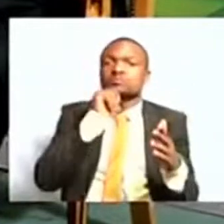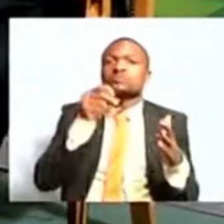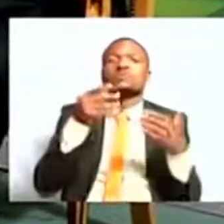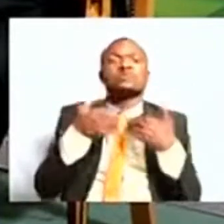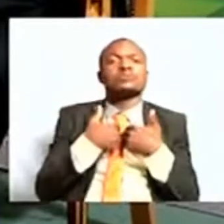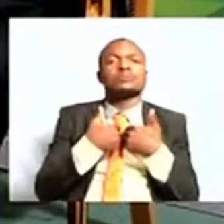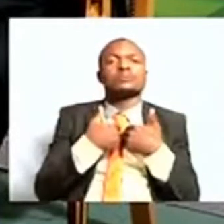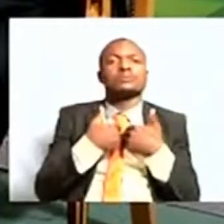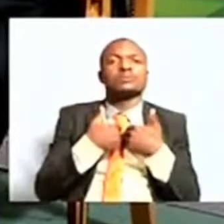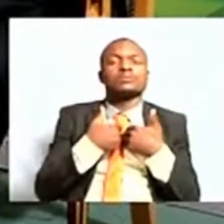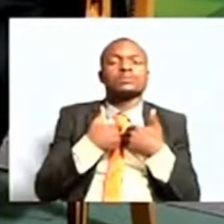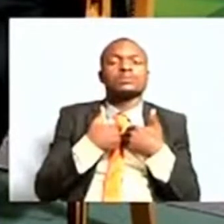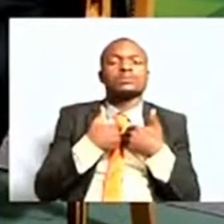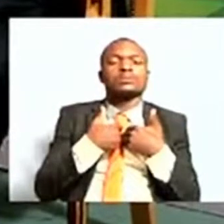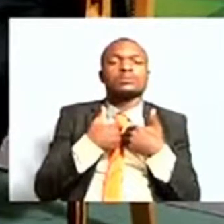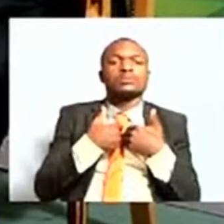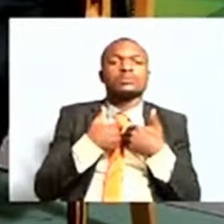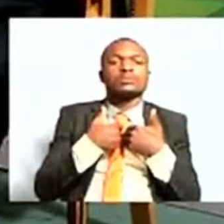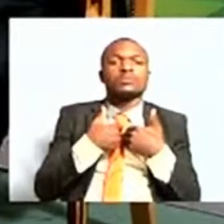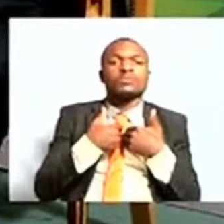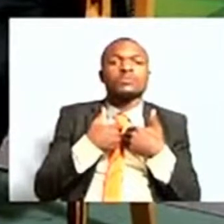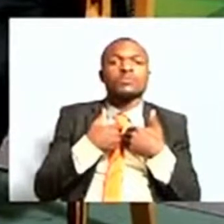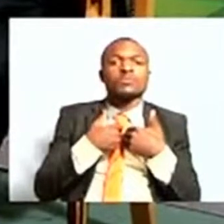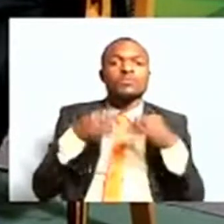a high overspeeding.